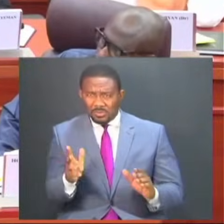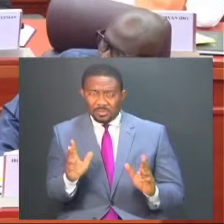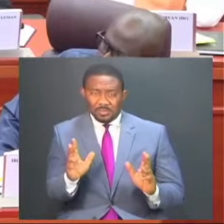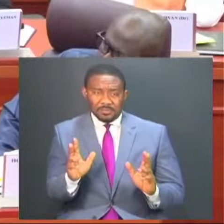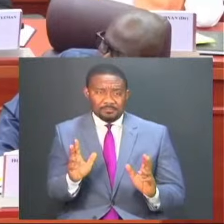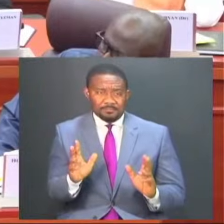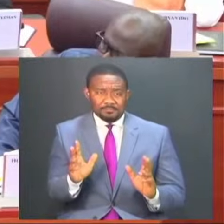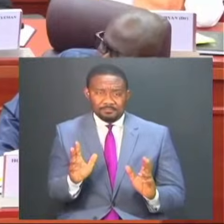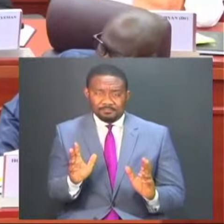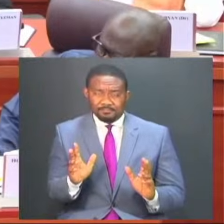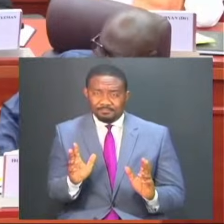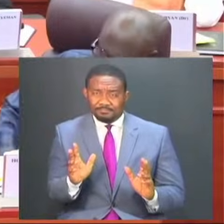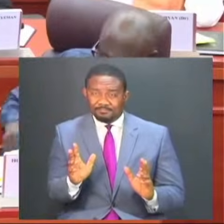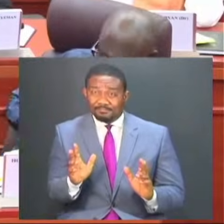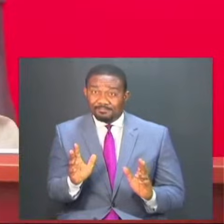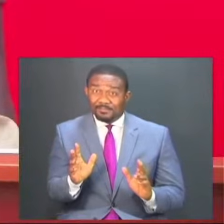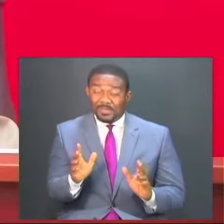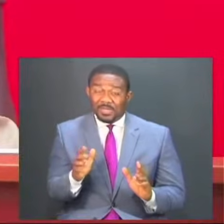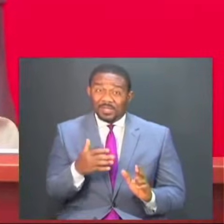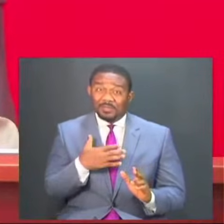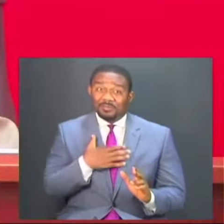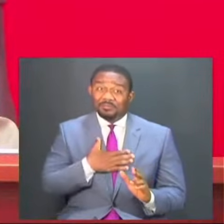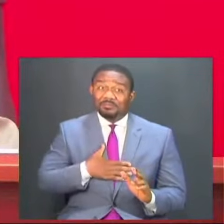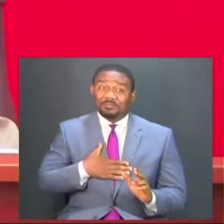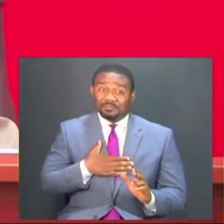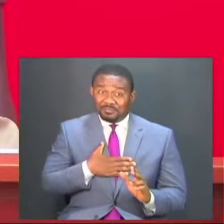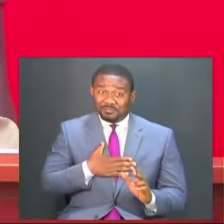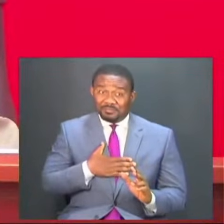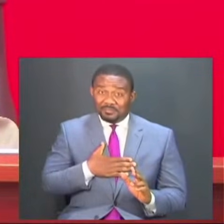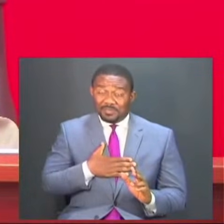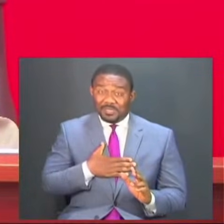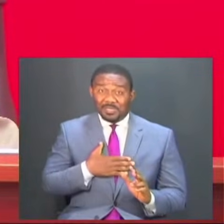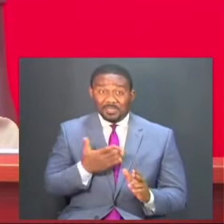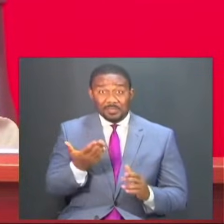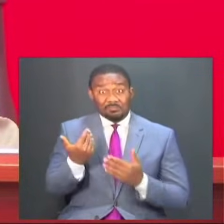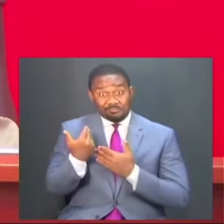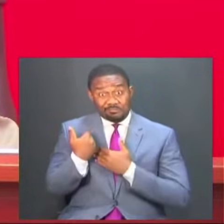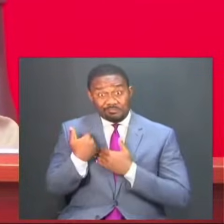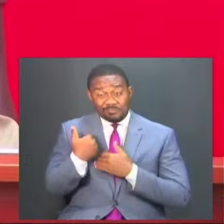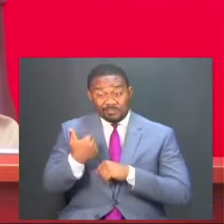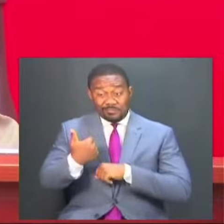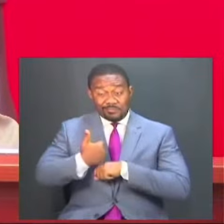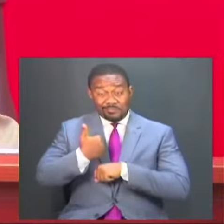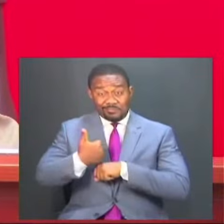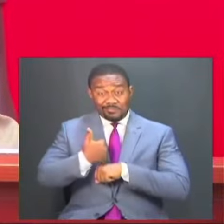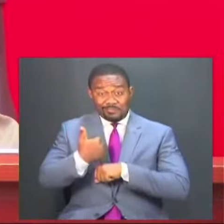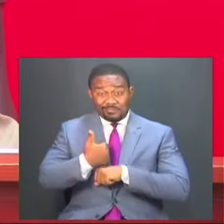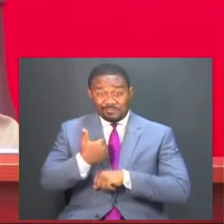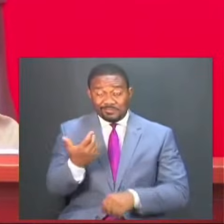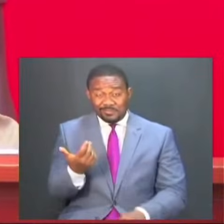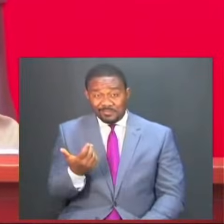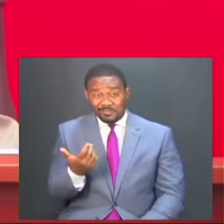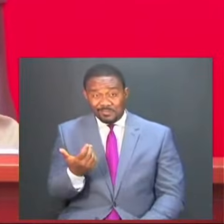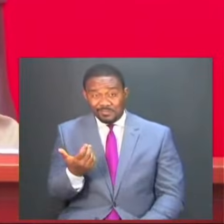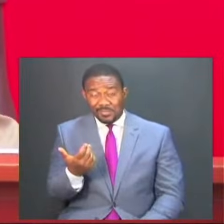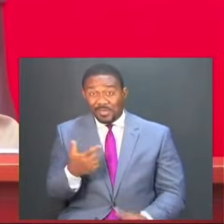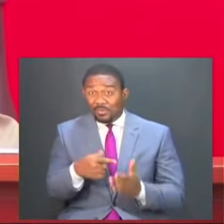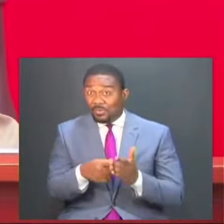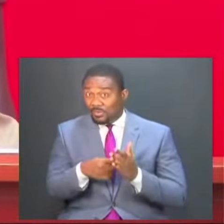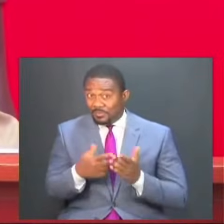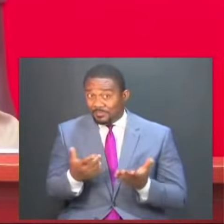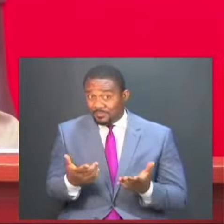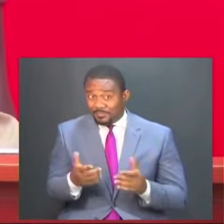Speaker, Minority Leader, Speaker. This one, I take the responsibility for it. I would request that